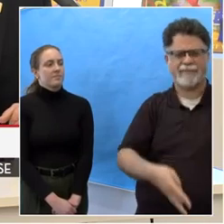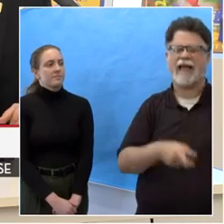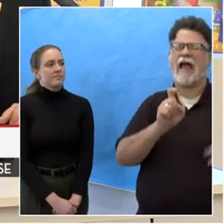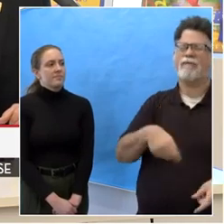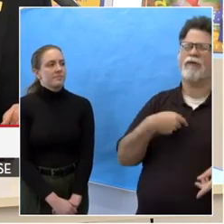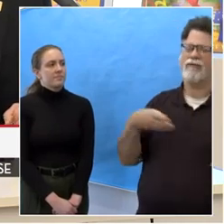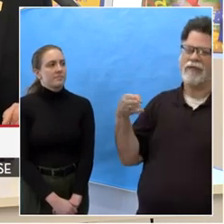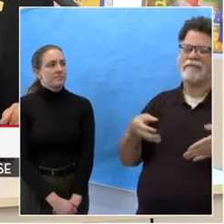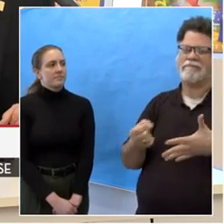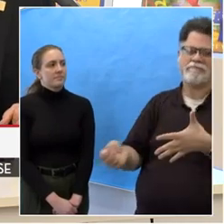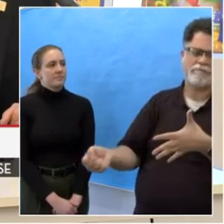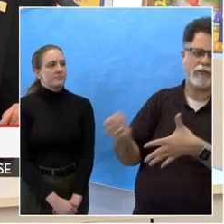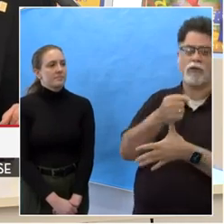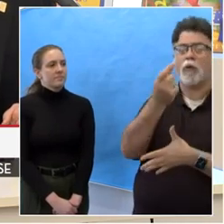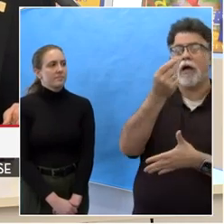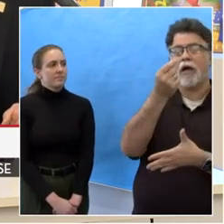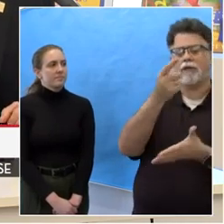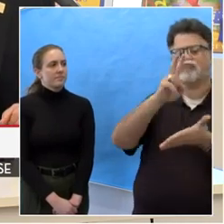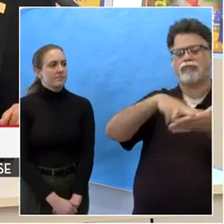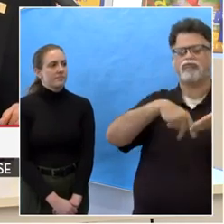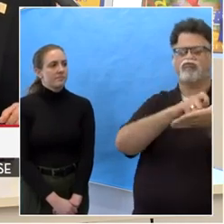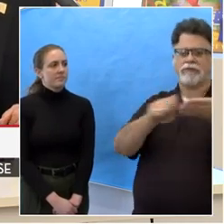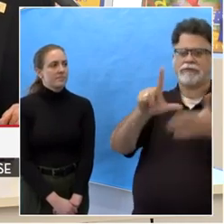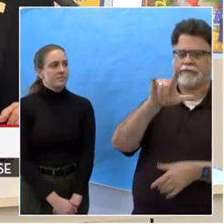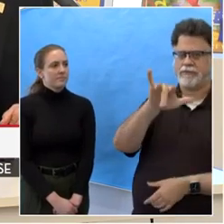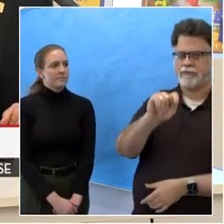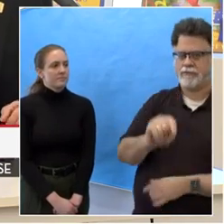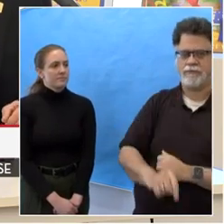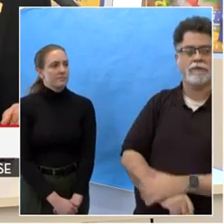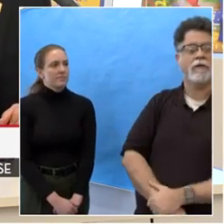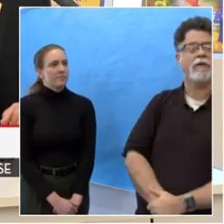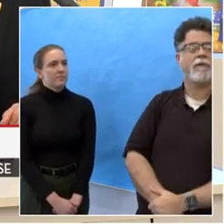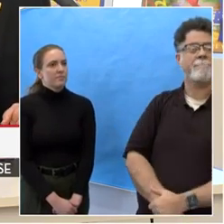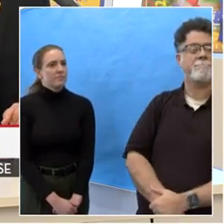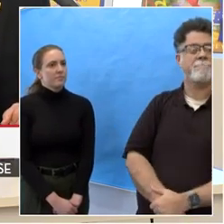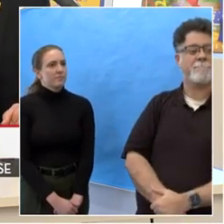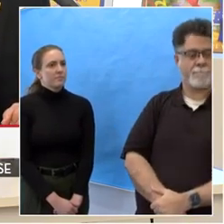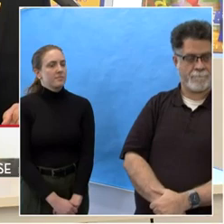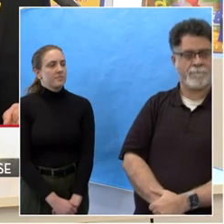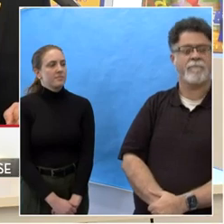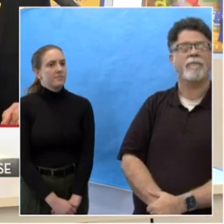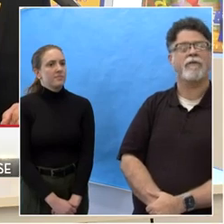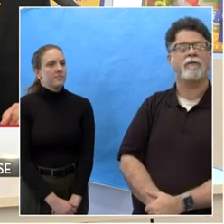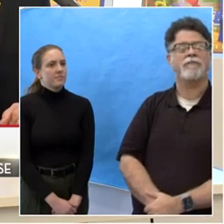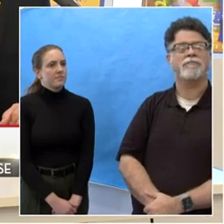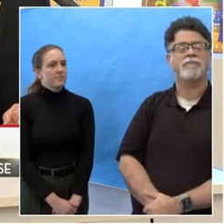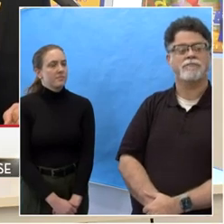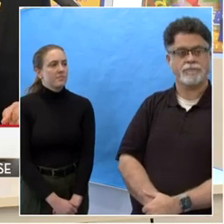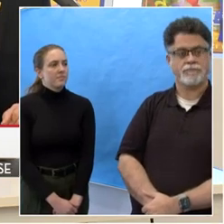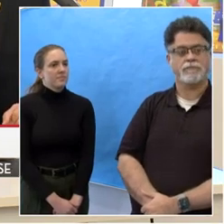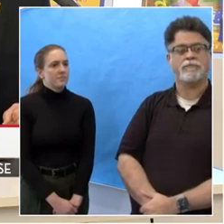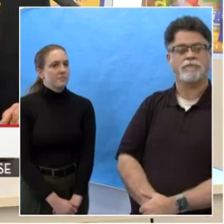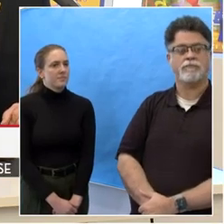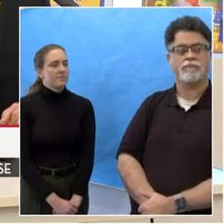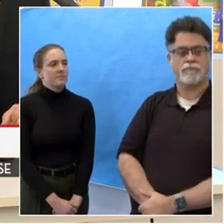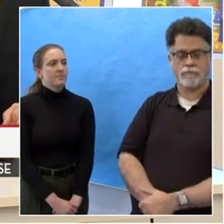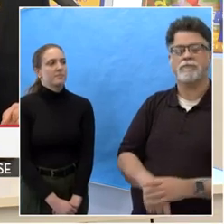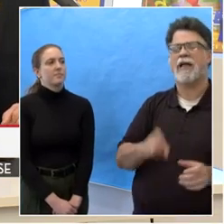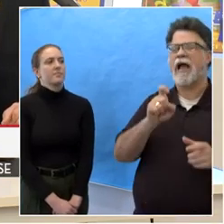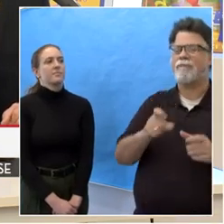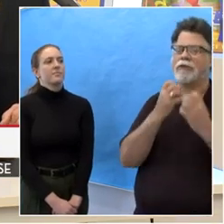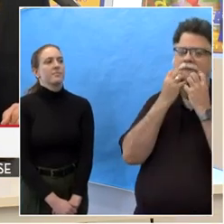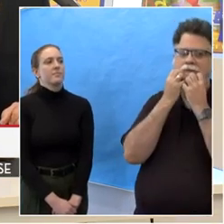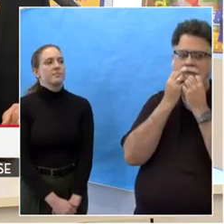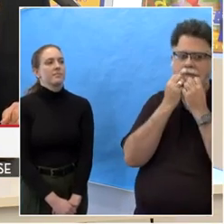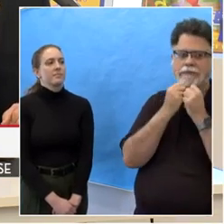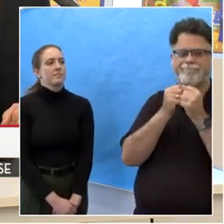Part of that focus has also got to be a sustained and deep appreciation for the complex work